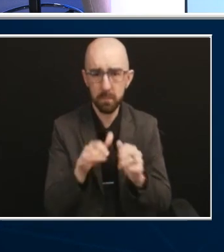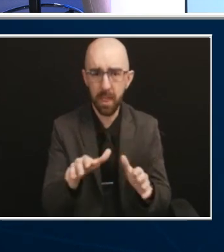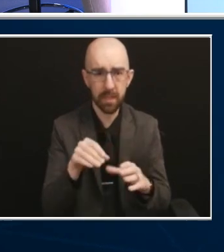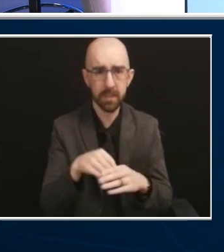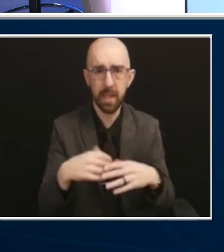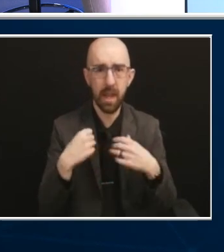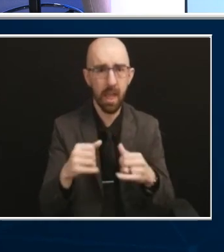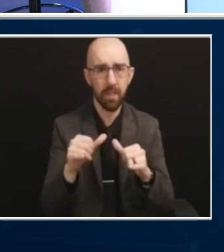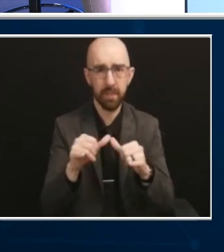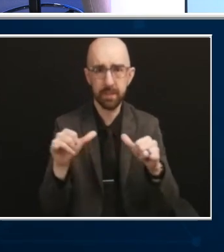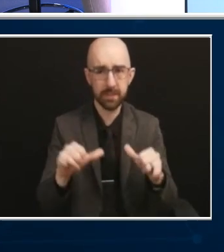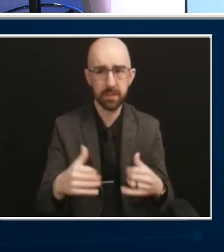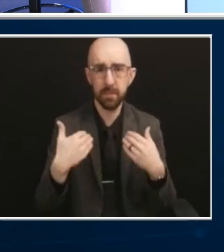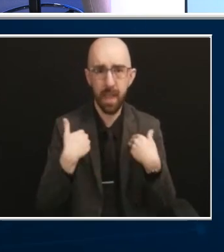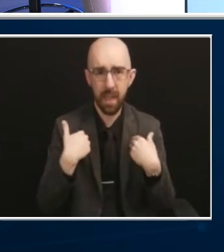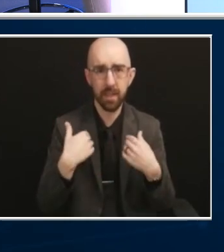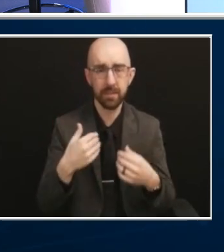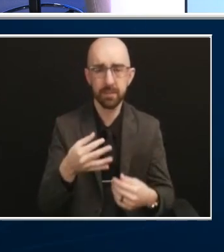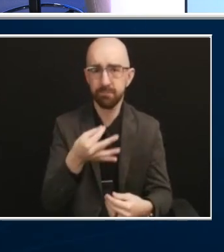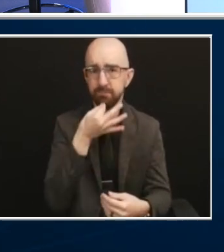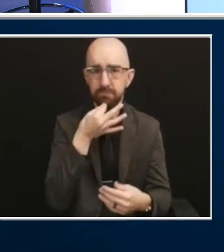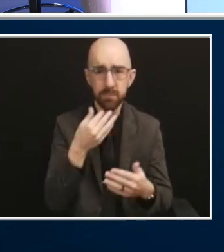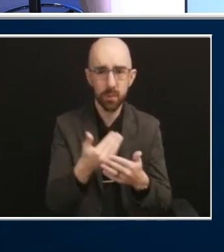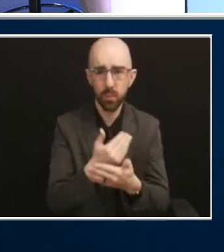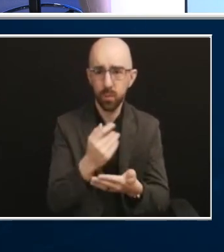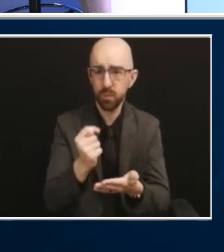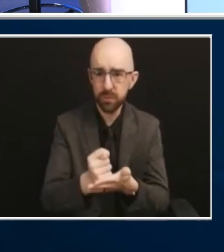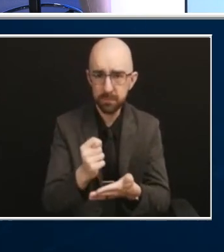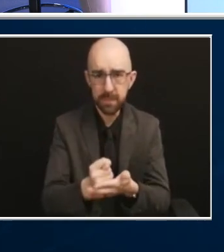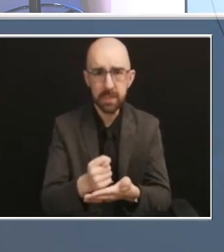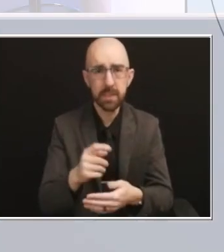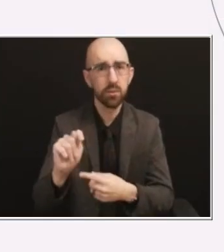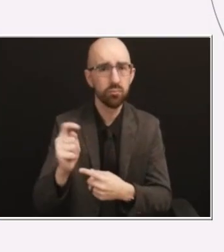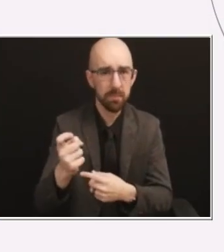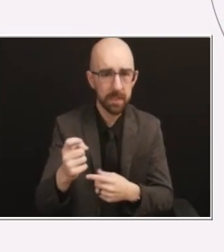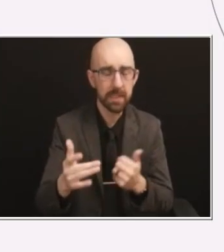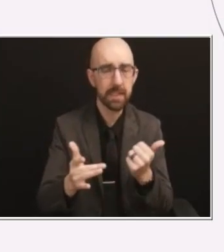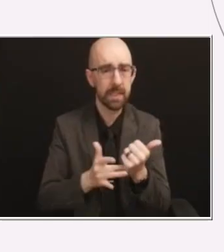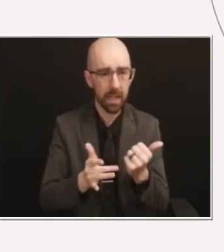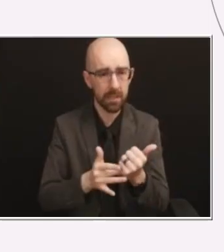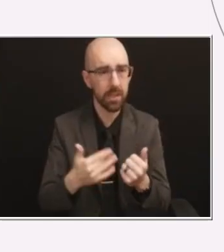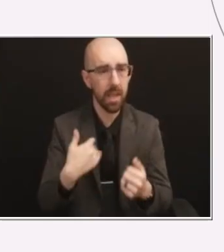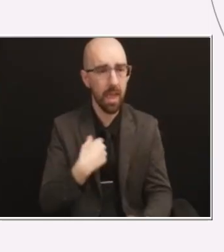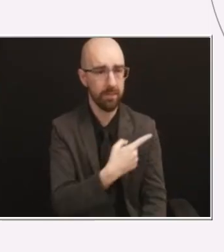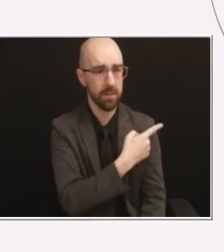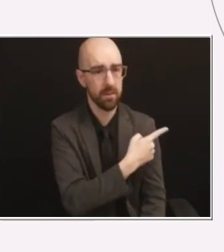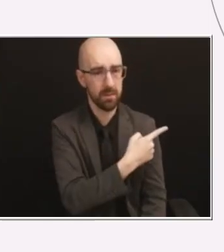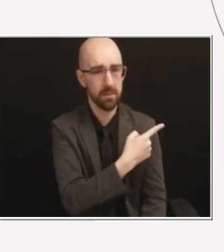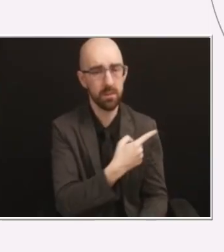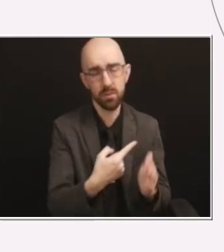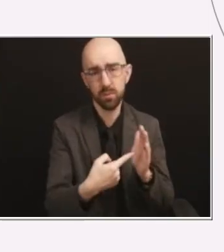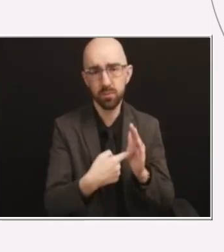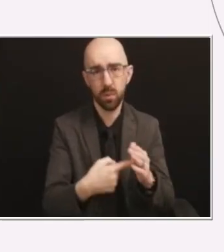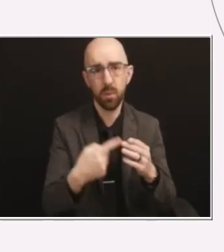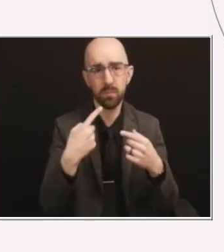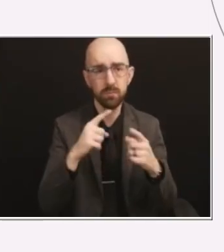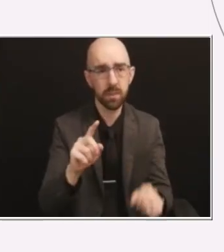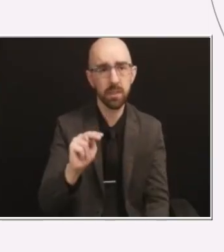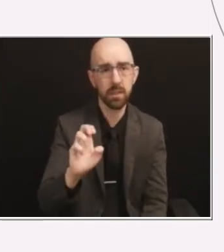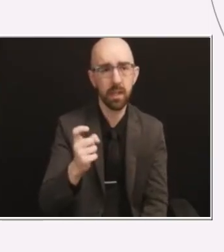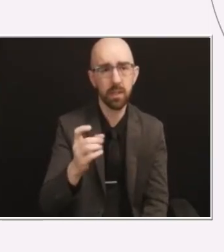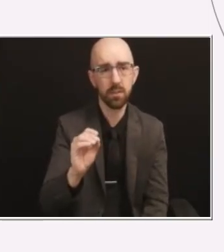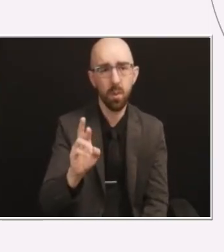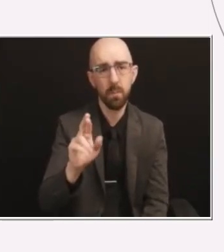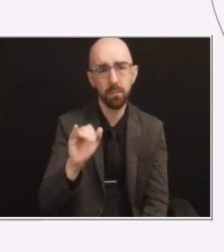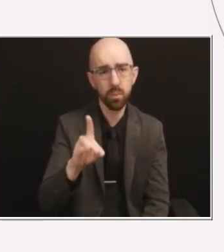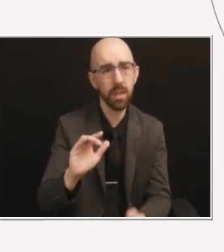has the state-of-the-art treatments and technology. We have a graph that actually shows the success of Nexobrid compared to what is considered